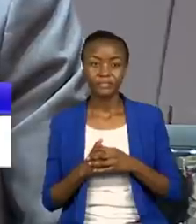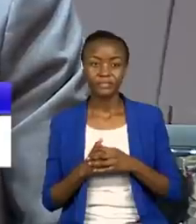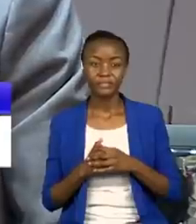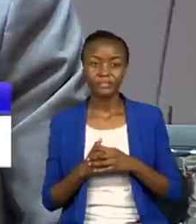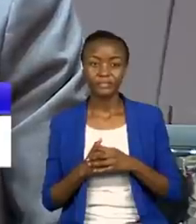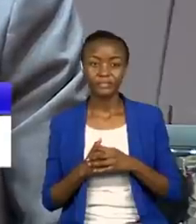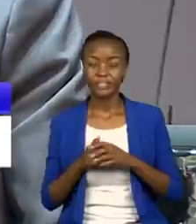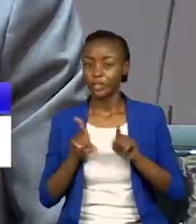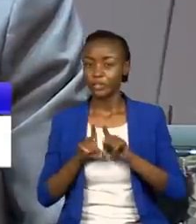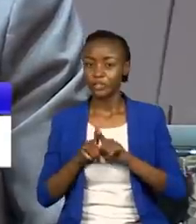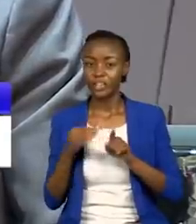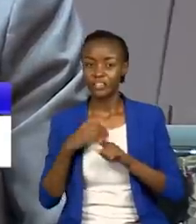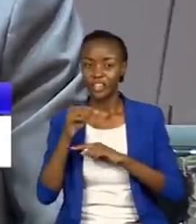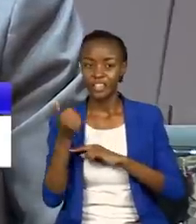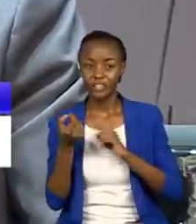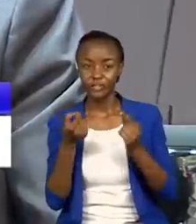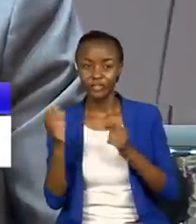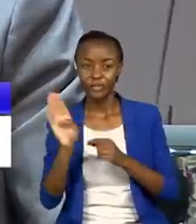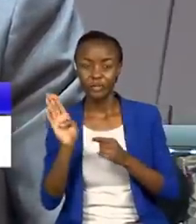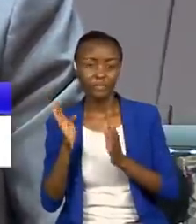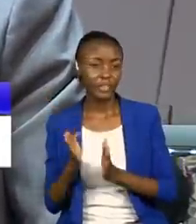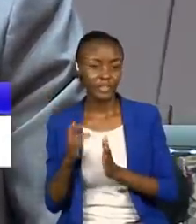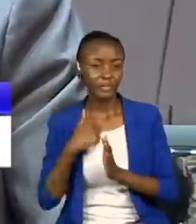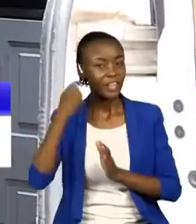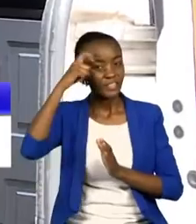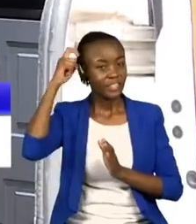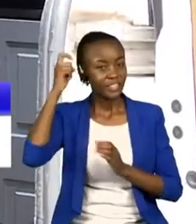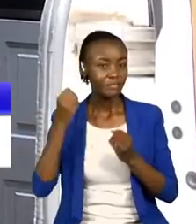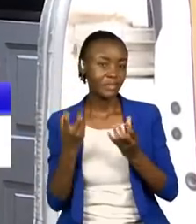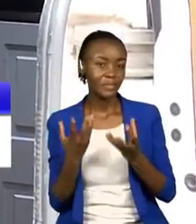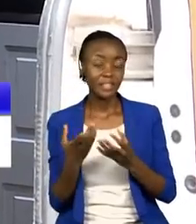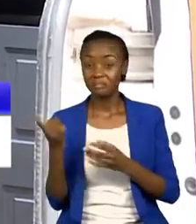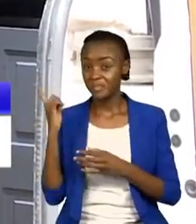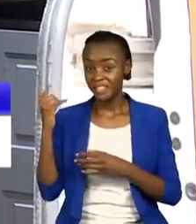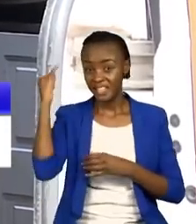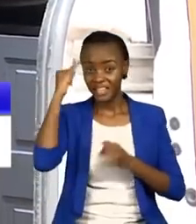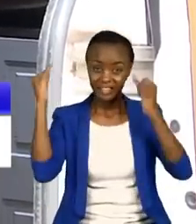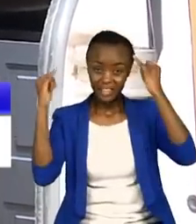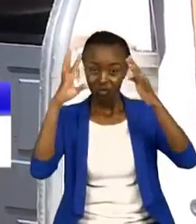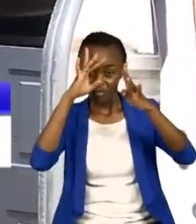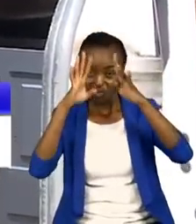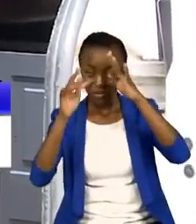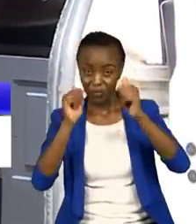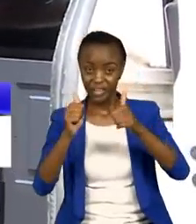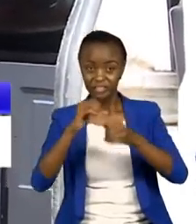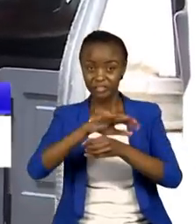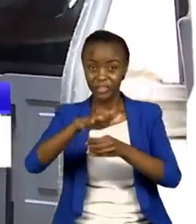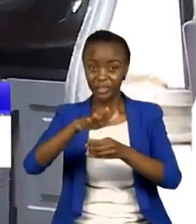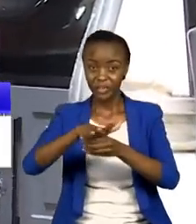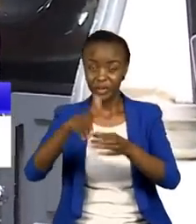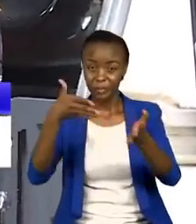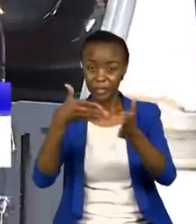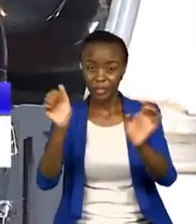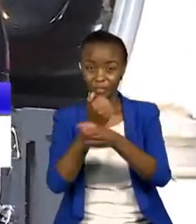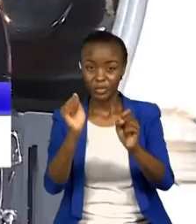Also, I'd say maybe a few billionaires, Kenyan billionaires, have shaved quite a few. With such inventions, COVID-19 is no longer a scapegoat. Maybe